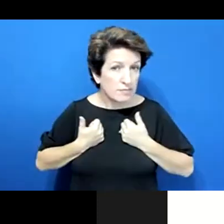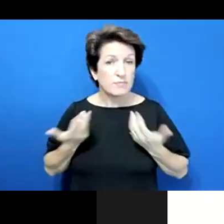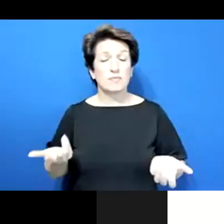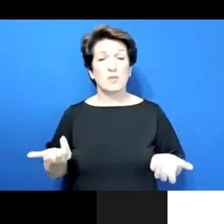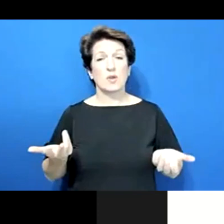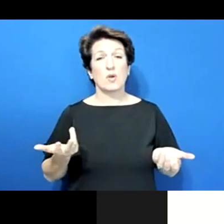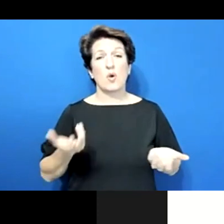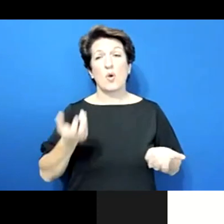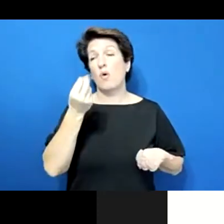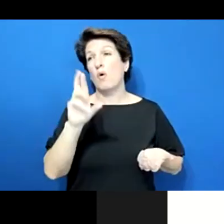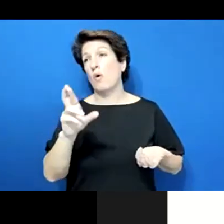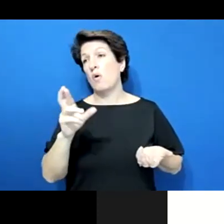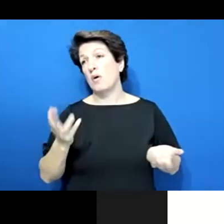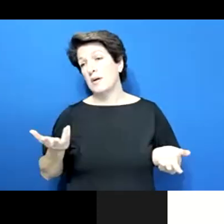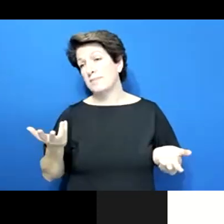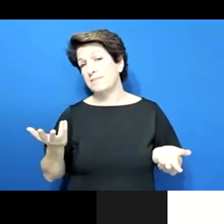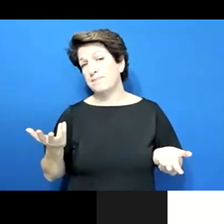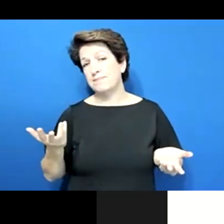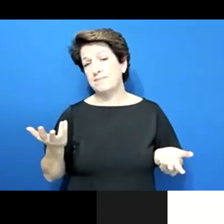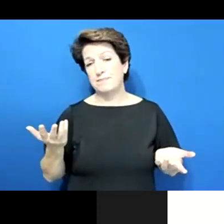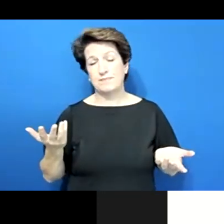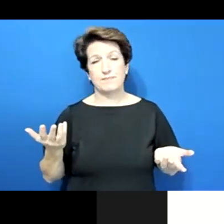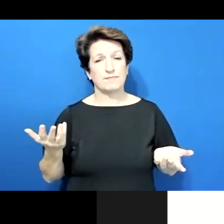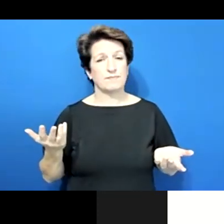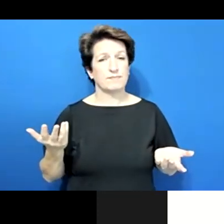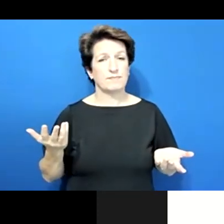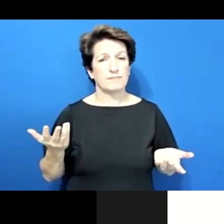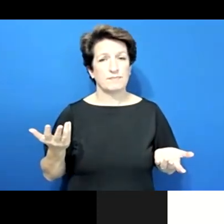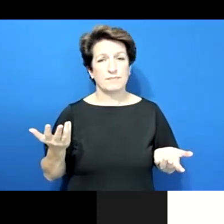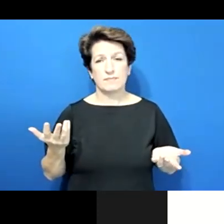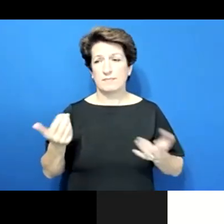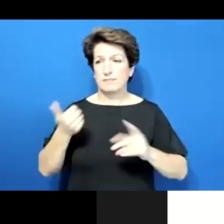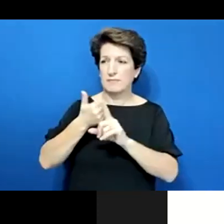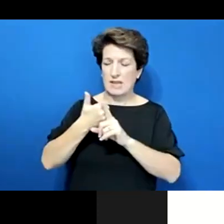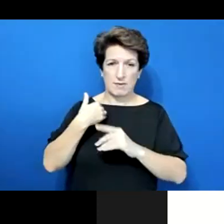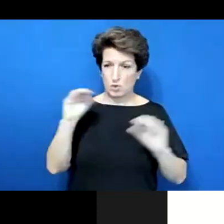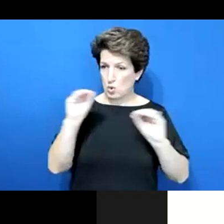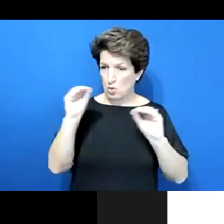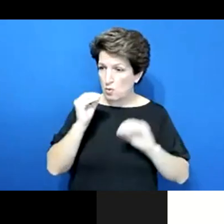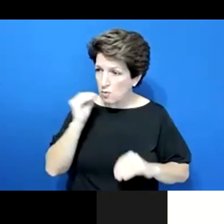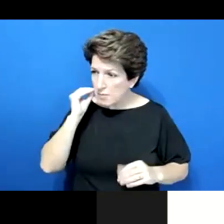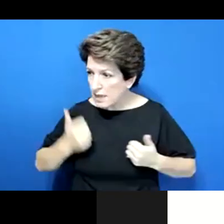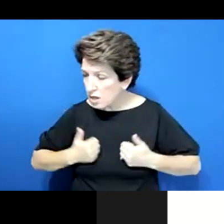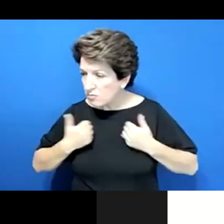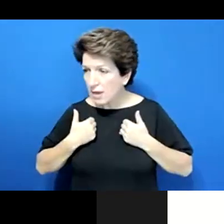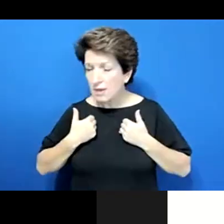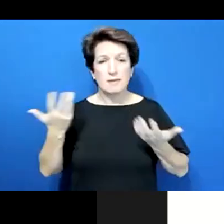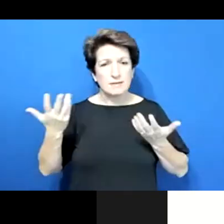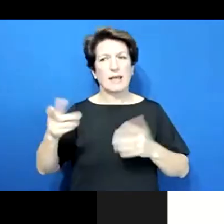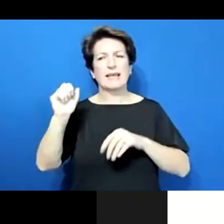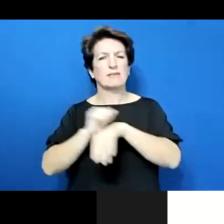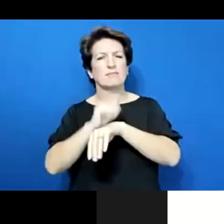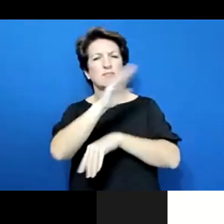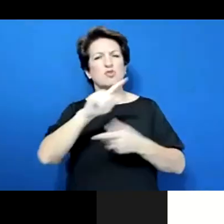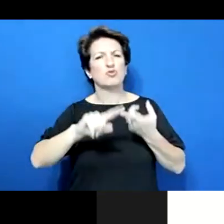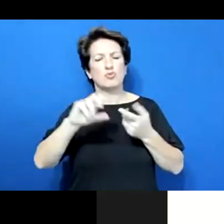who, for instance, is experiencing homelessness, it can be mailed to a shelter or a service provider. So that is